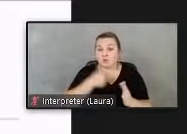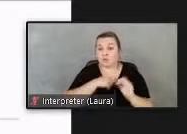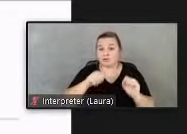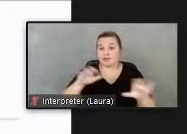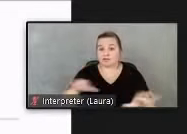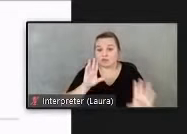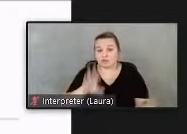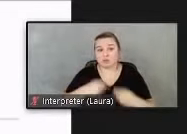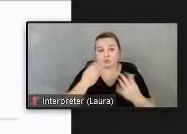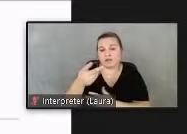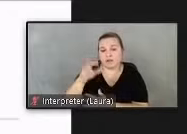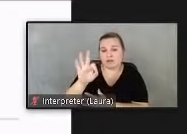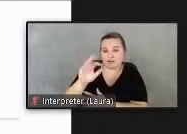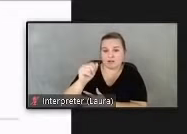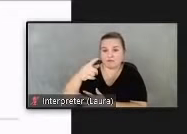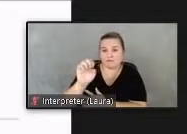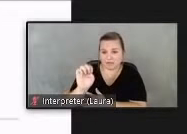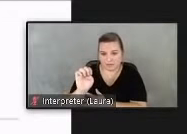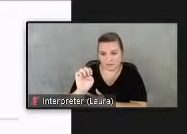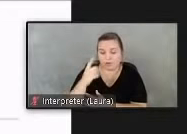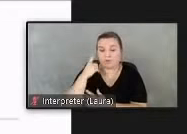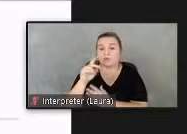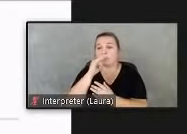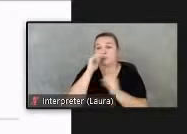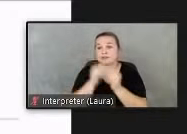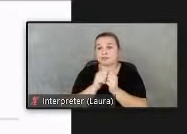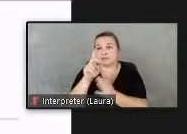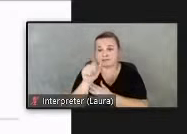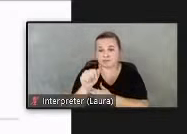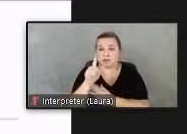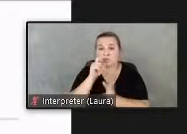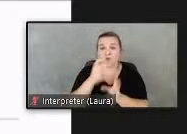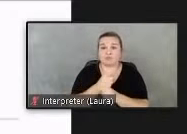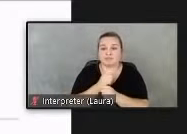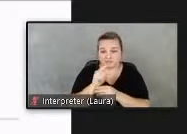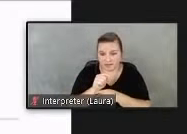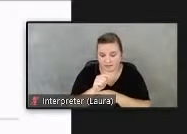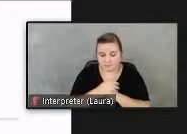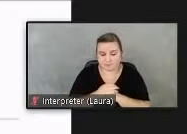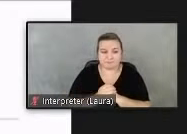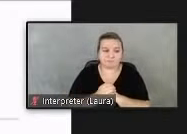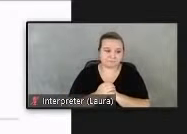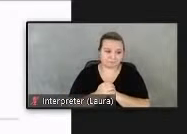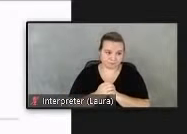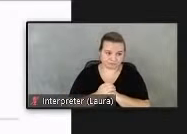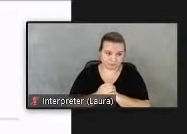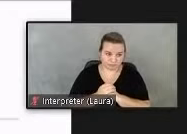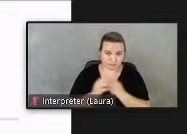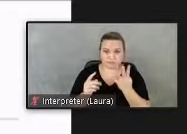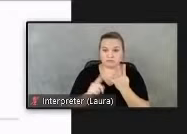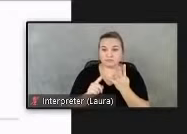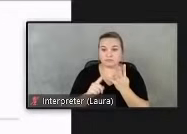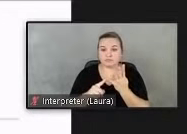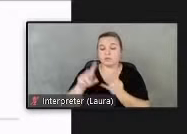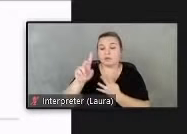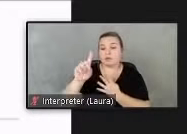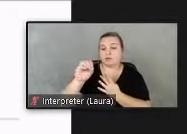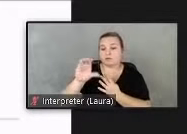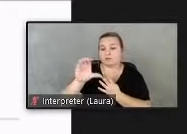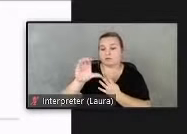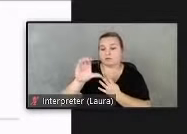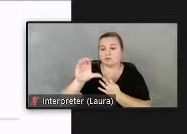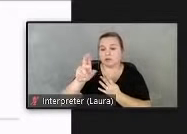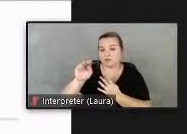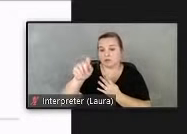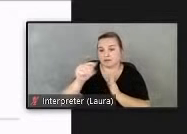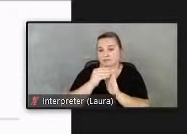faith and make sure that kids with disabilities are receiving the appropriate education as a part of this. Number four is document. I'll give you some tips